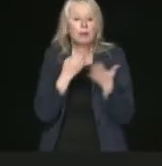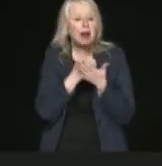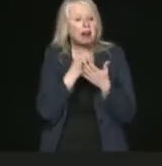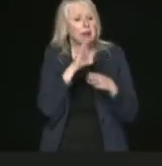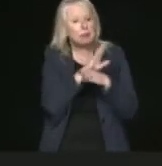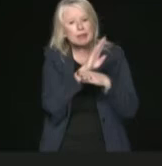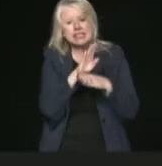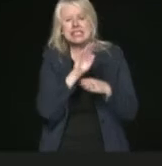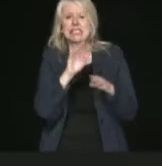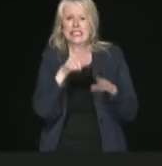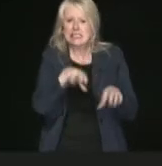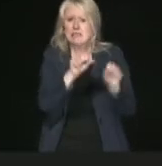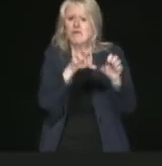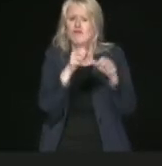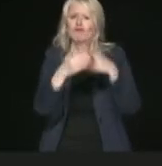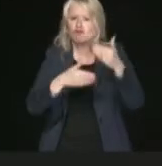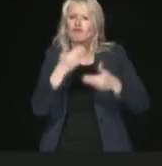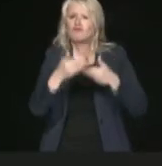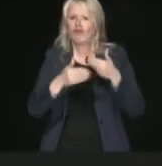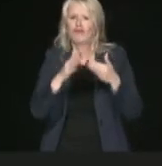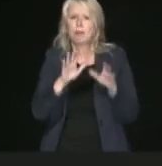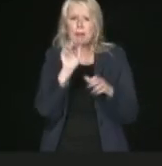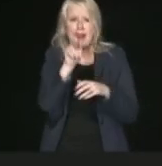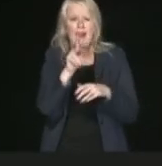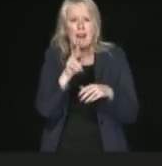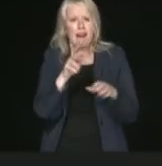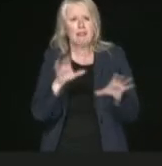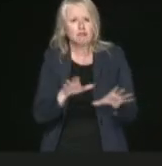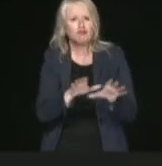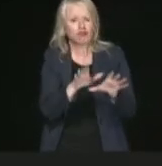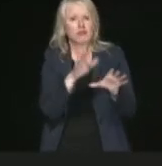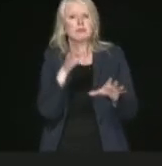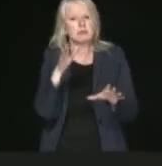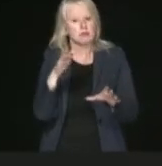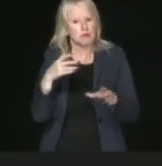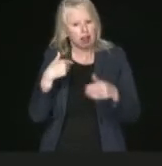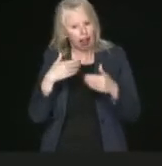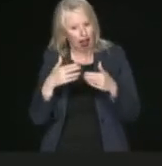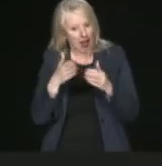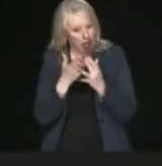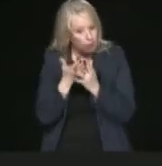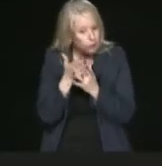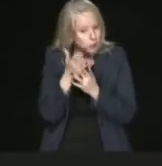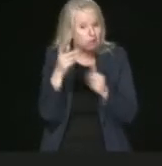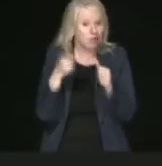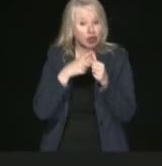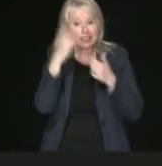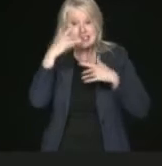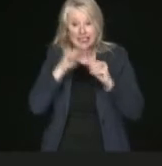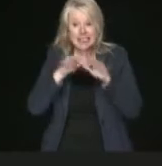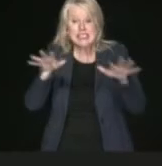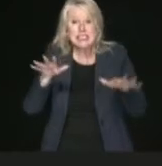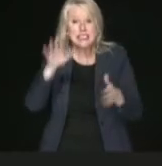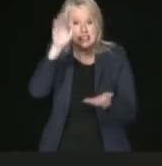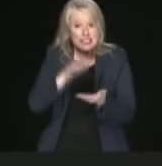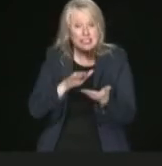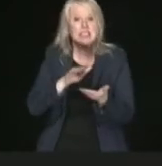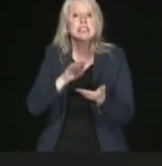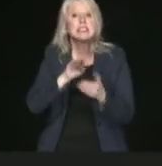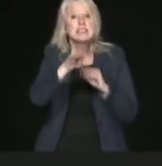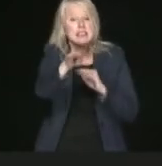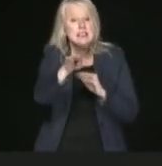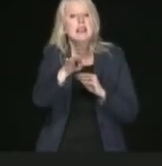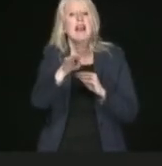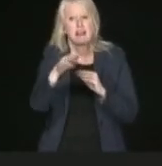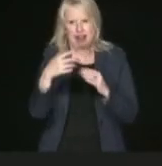economic activities that can start up again once we've completed this first wave. And we are currently discussing that with